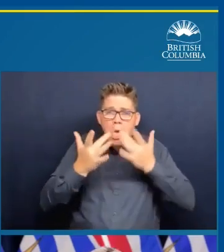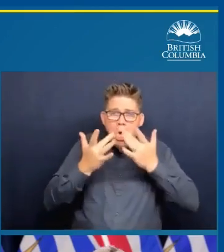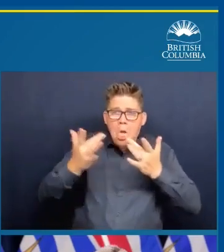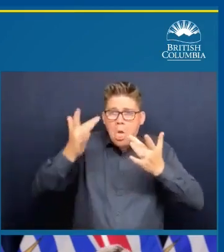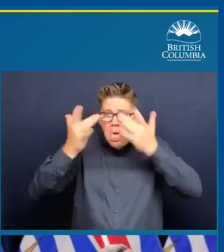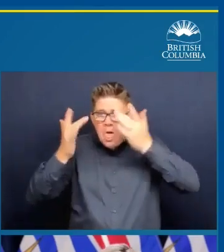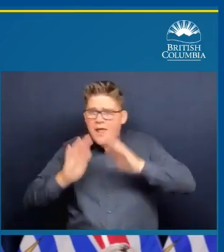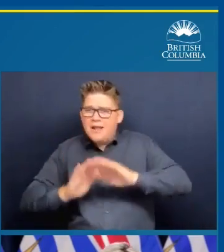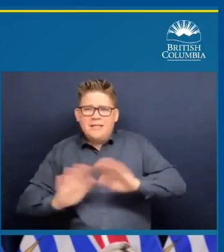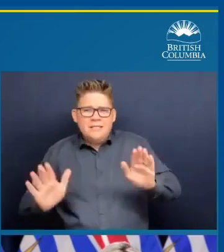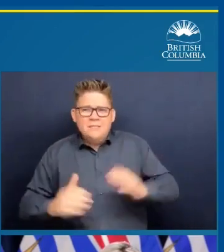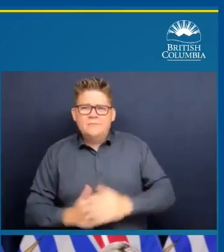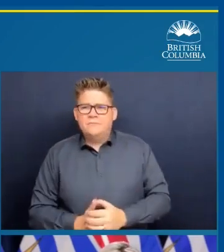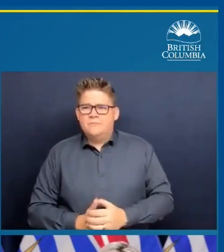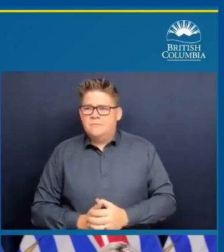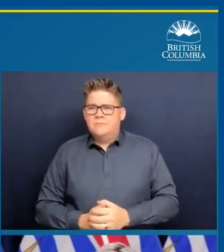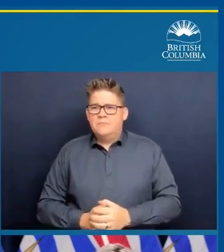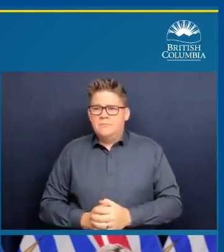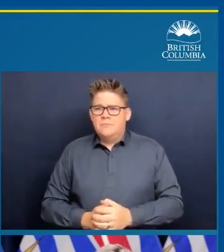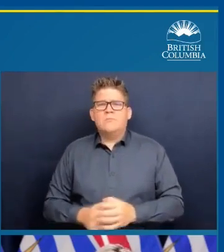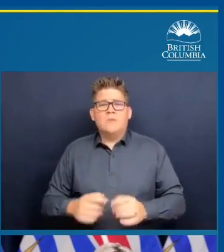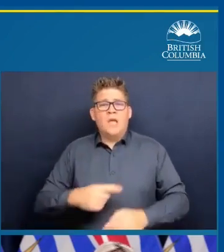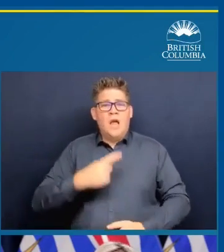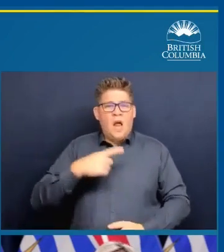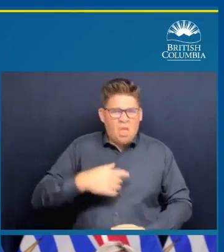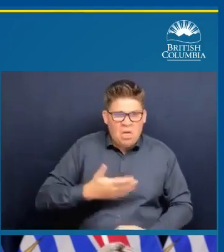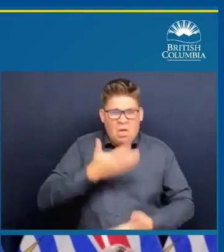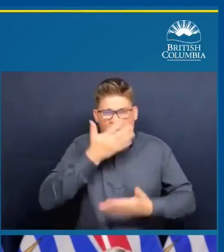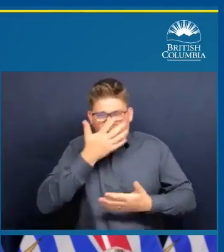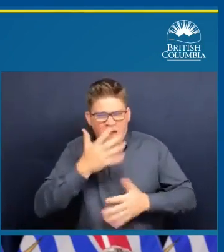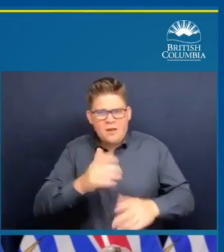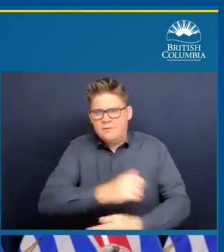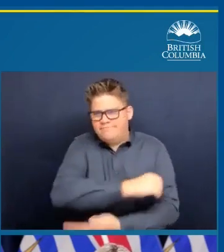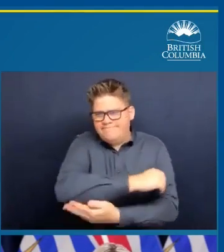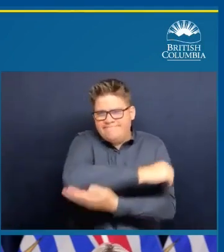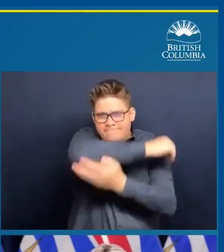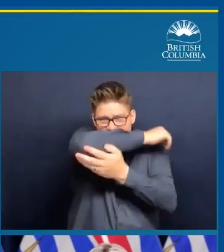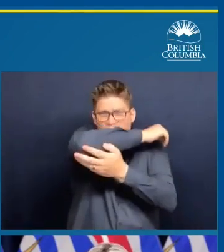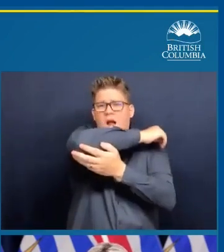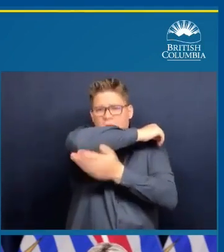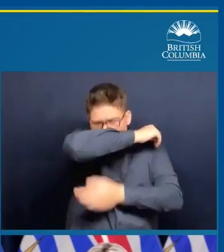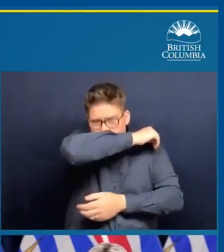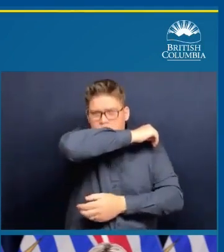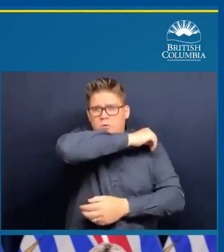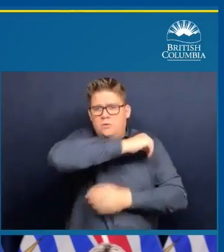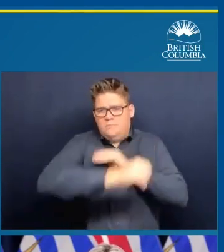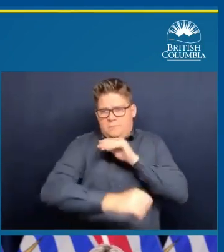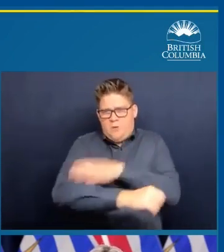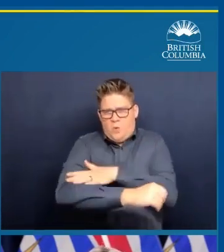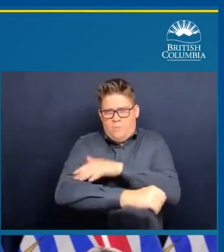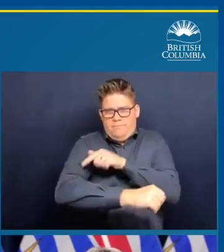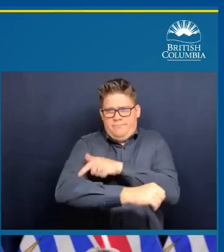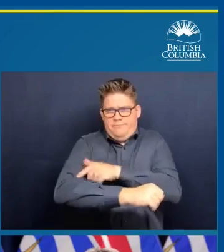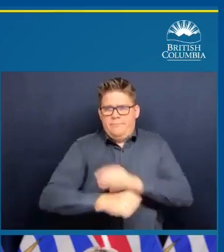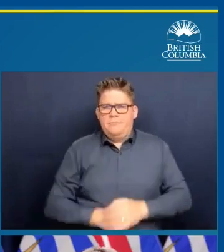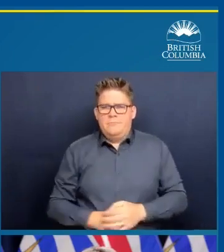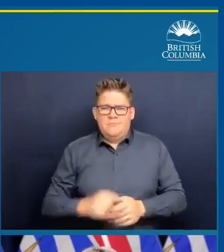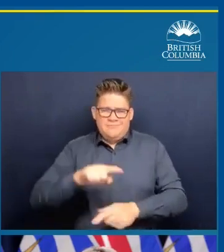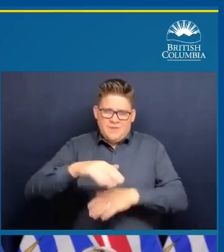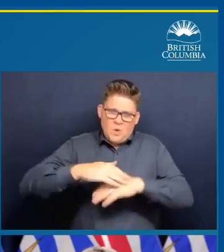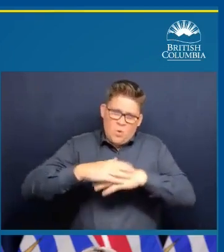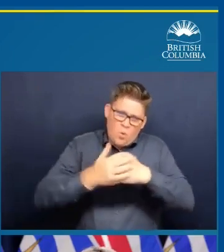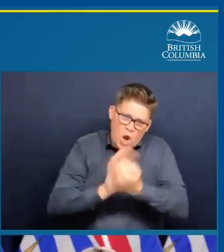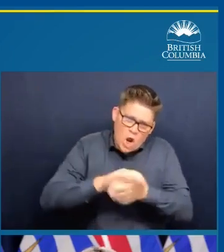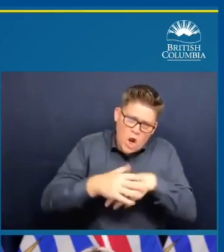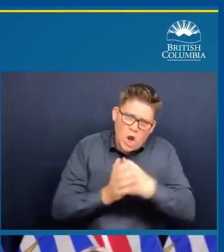tissues, remembering your hand hygiene. You can also choose where you gather and when you gather with friends and family, looking for